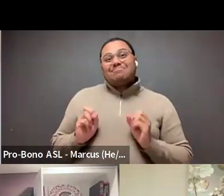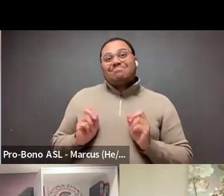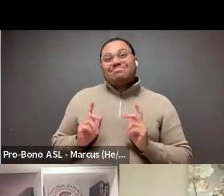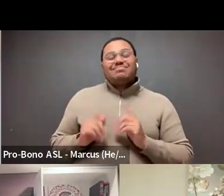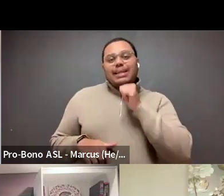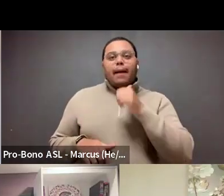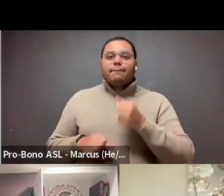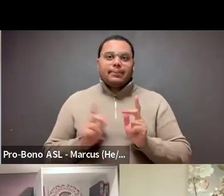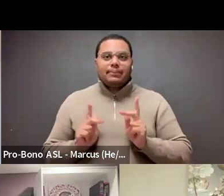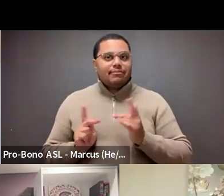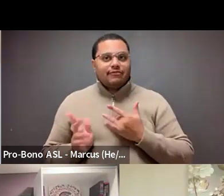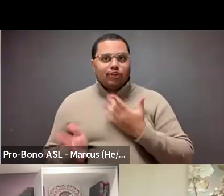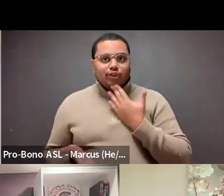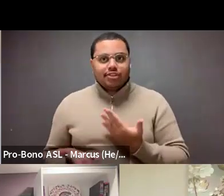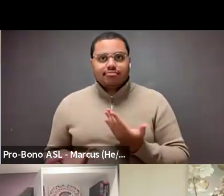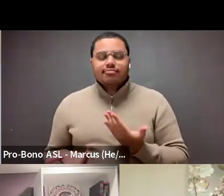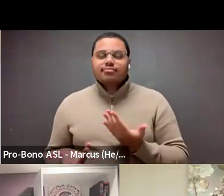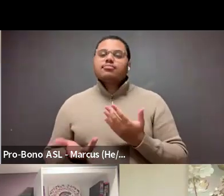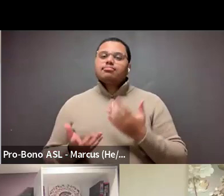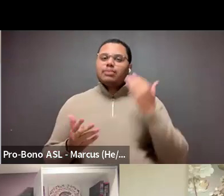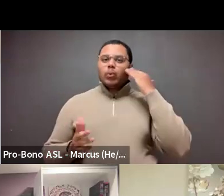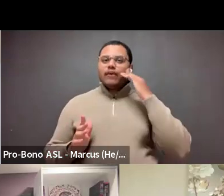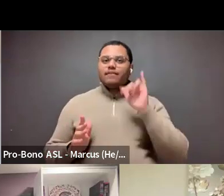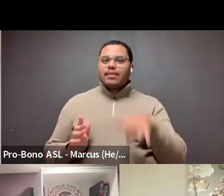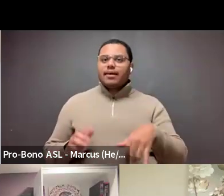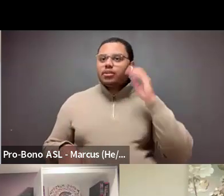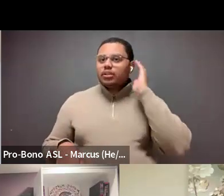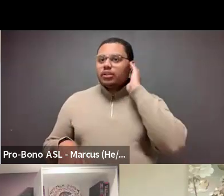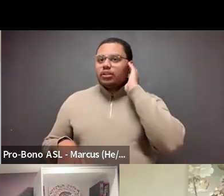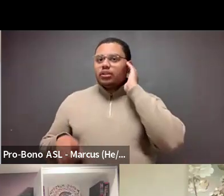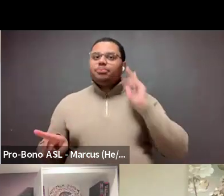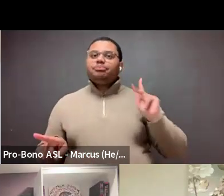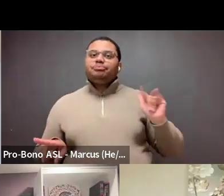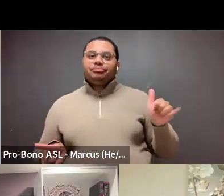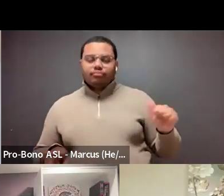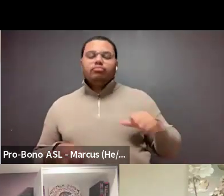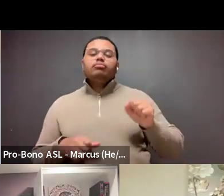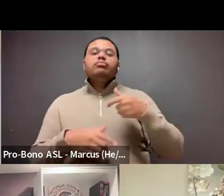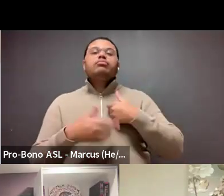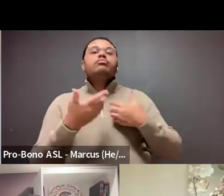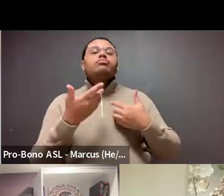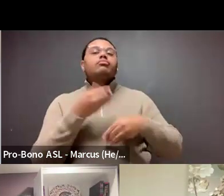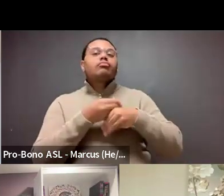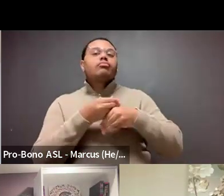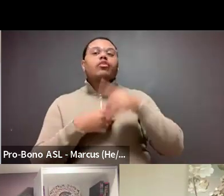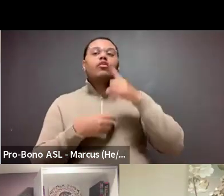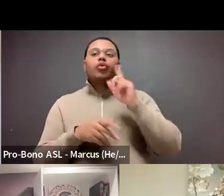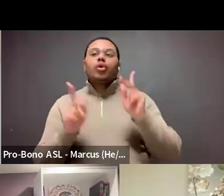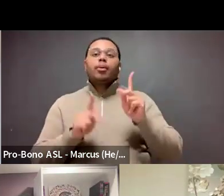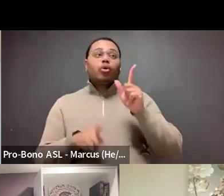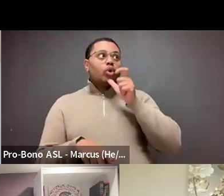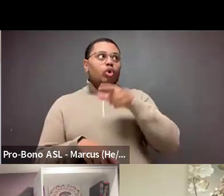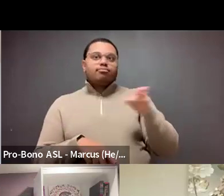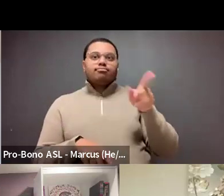good. So be aware of those things. Yeah, I would just add on to that too, though. For those people who are ICs in the room, this